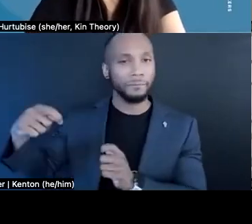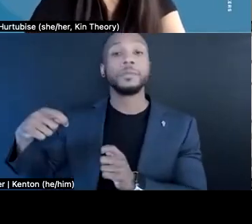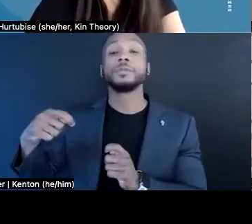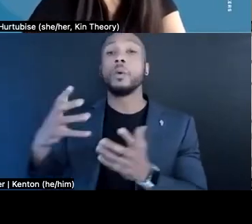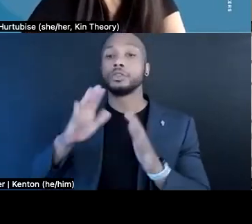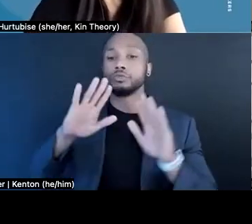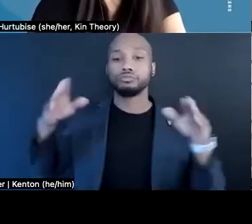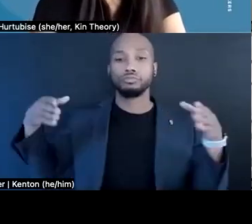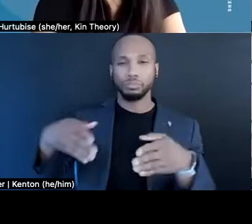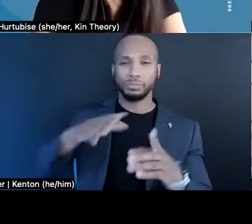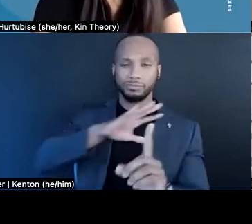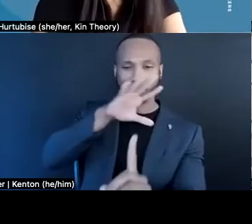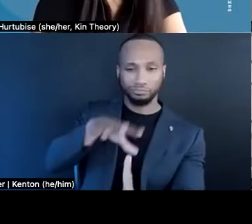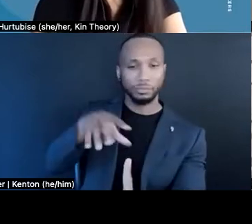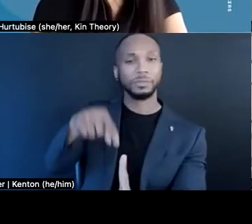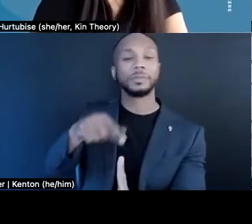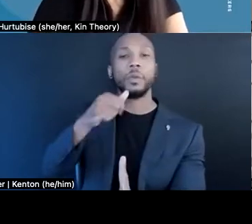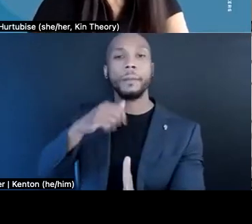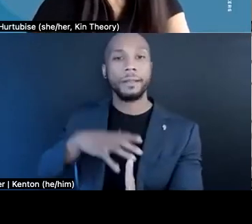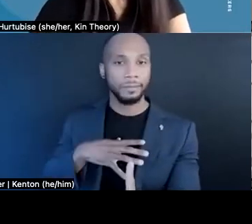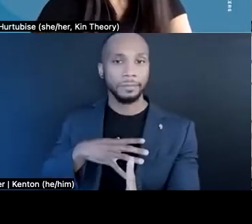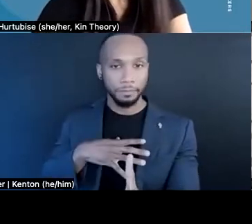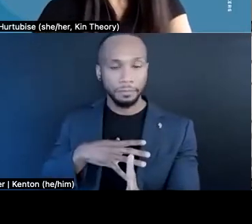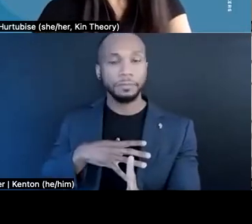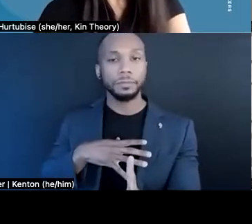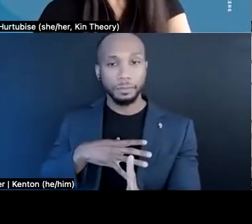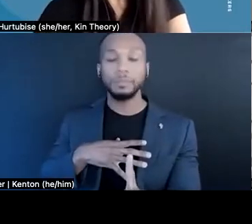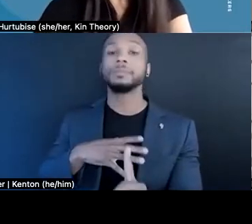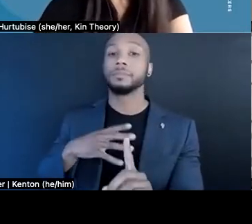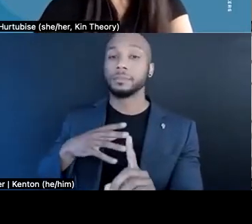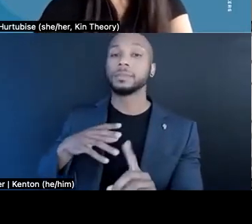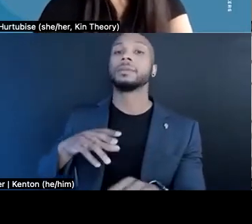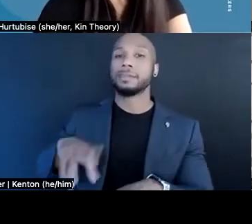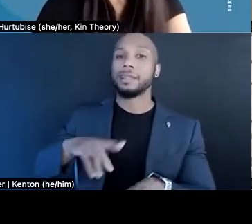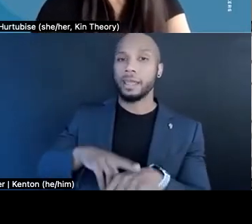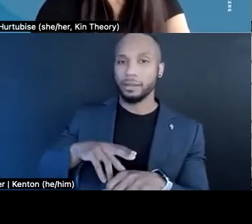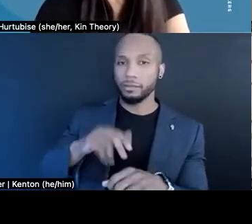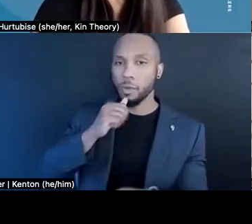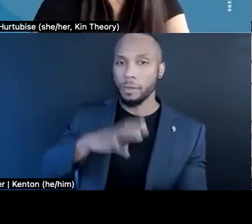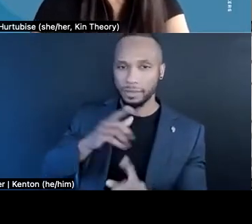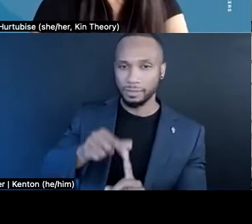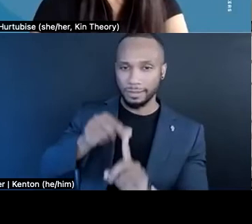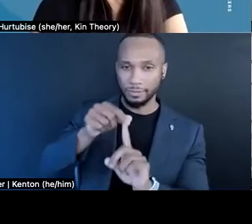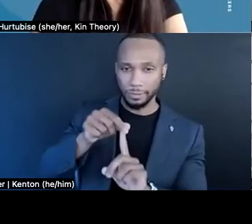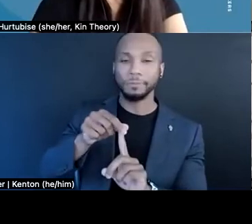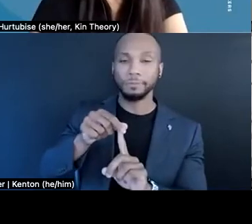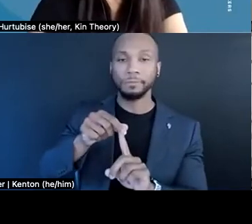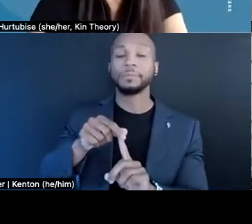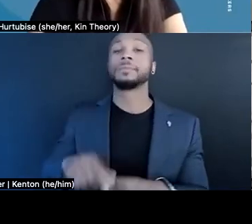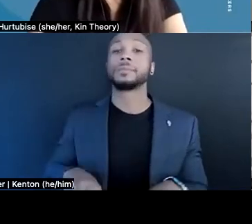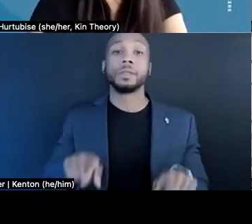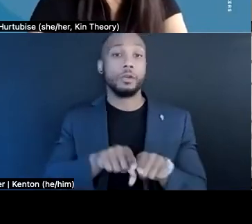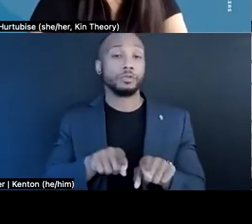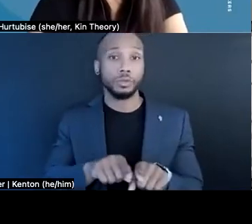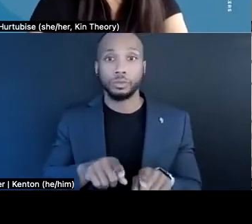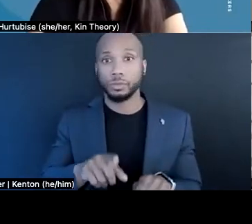attention to women, Native women especially, and also just